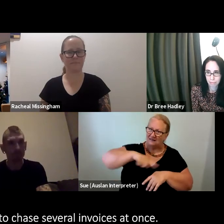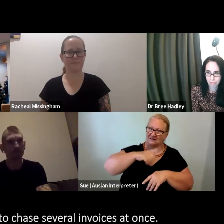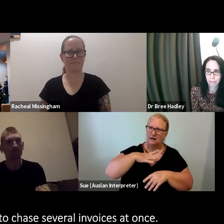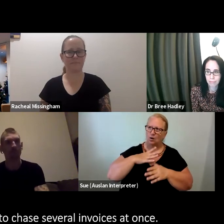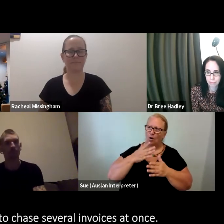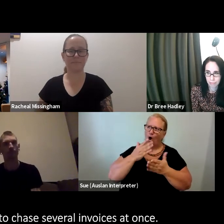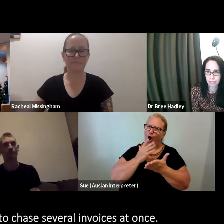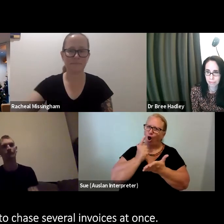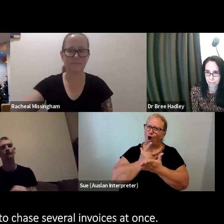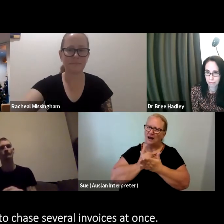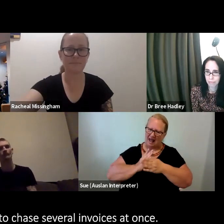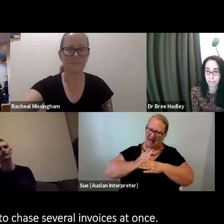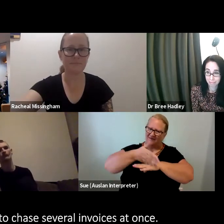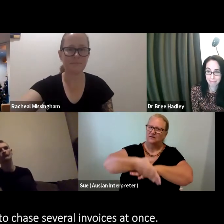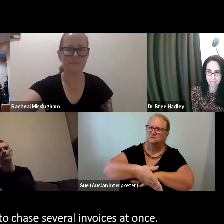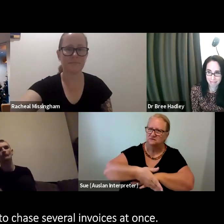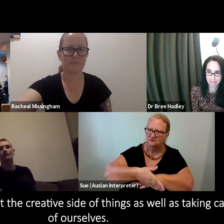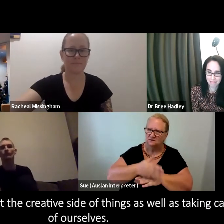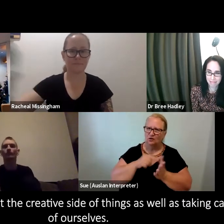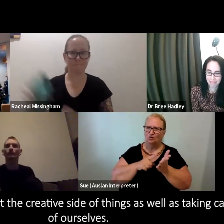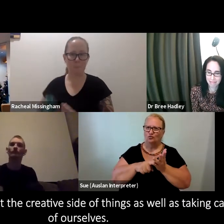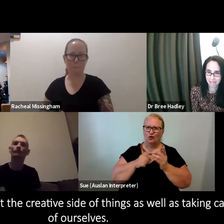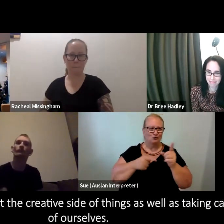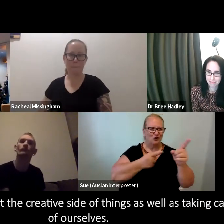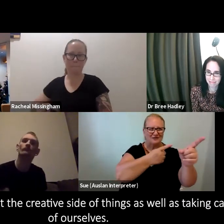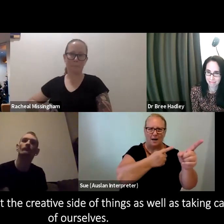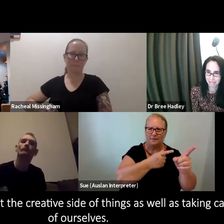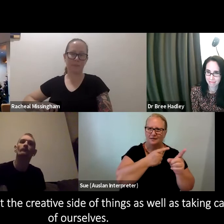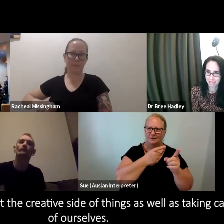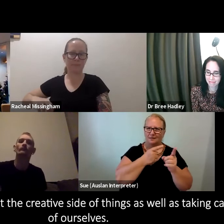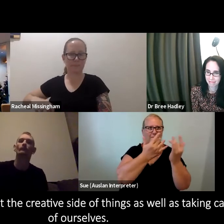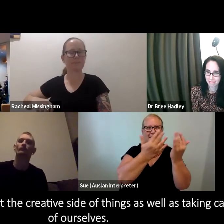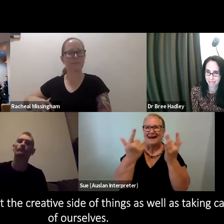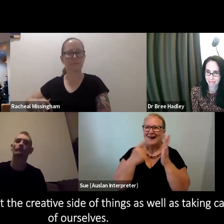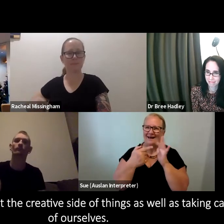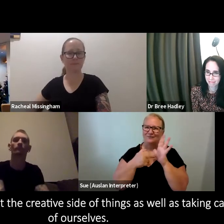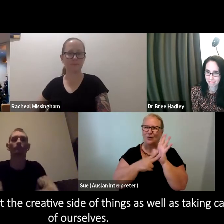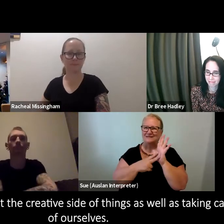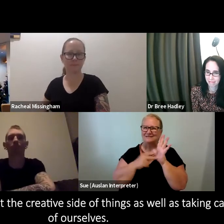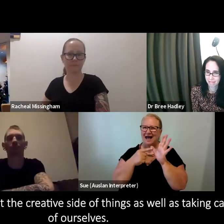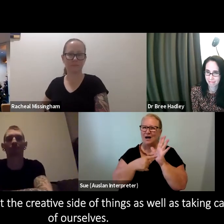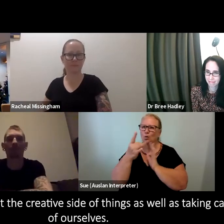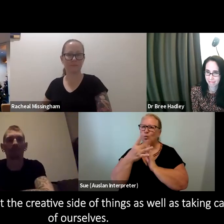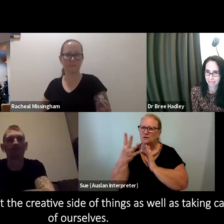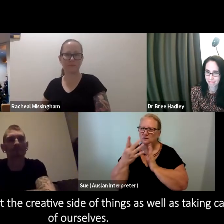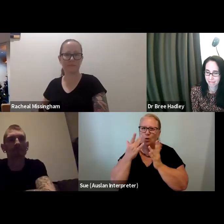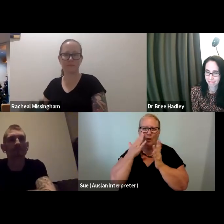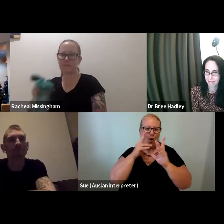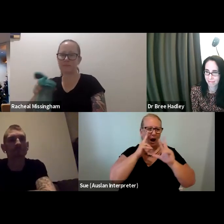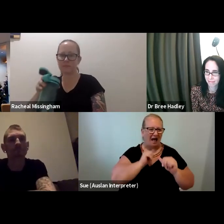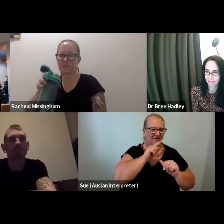to chase several invoices at once, if we think about the creative side of things as well as taking care of